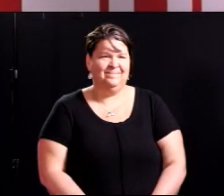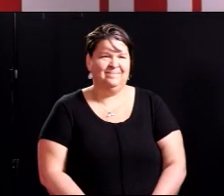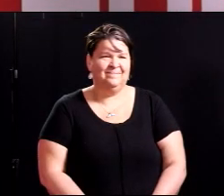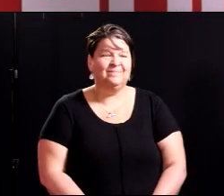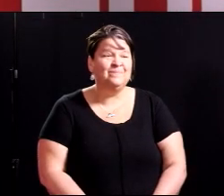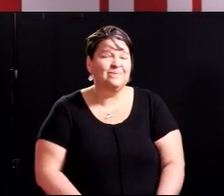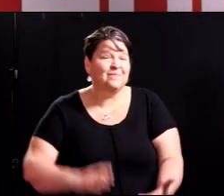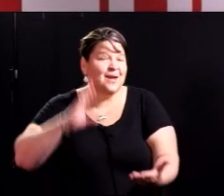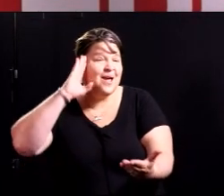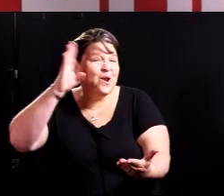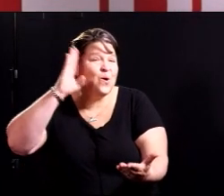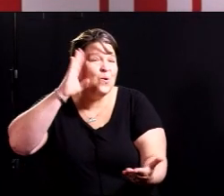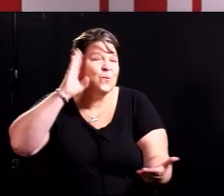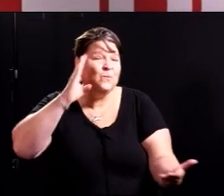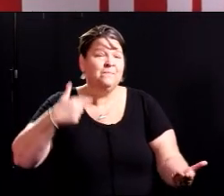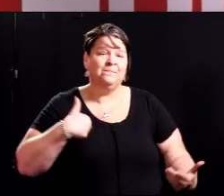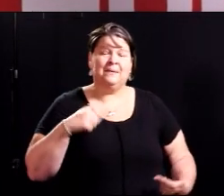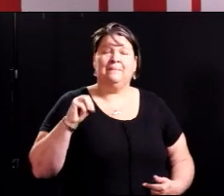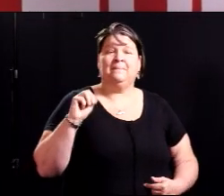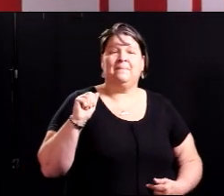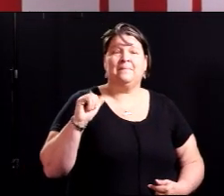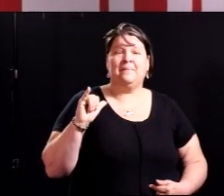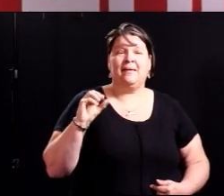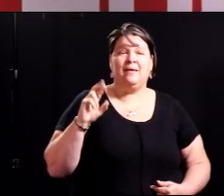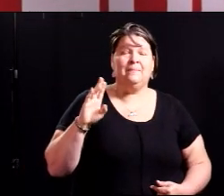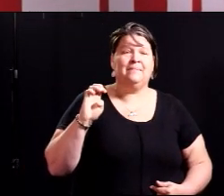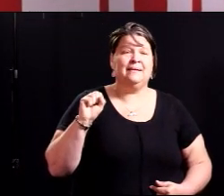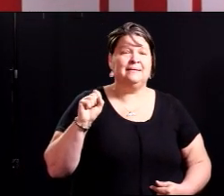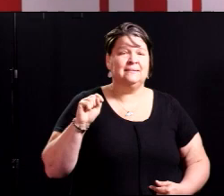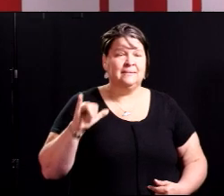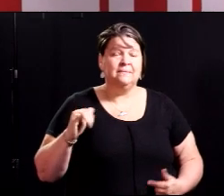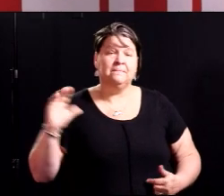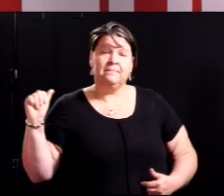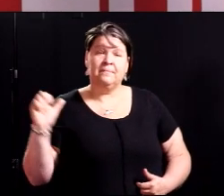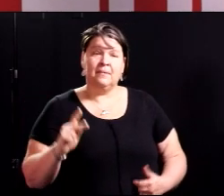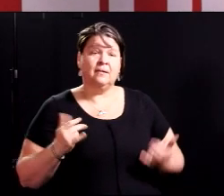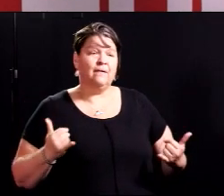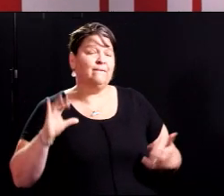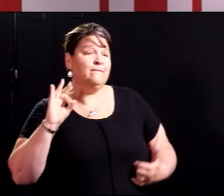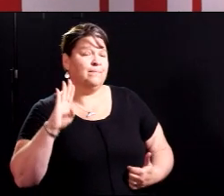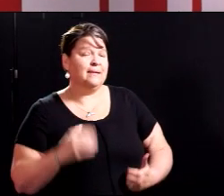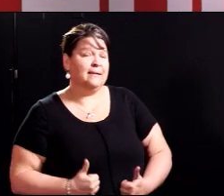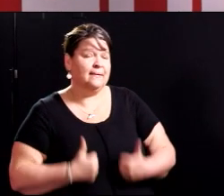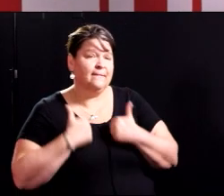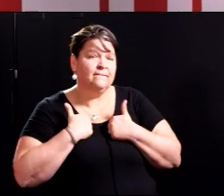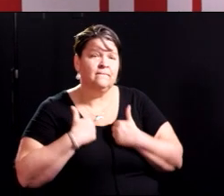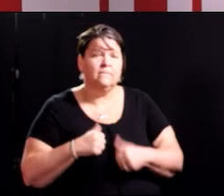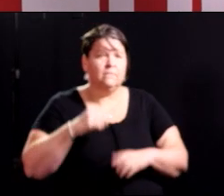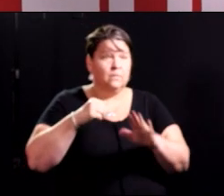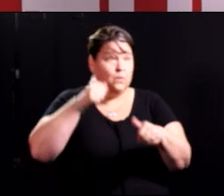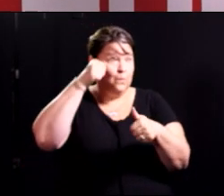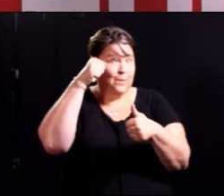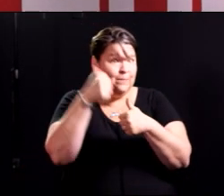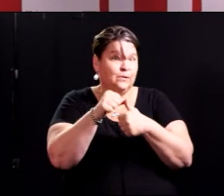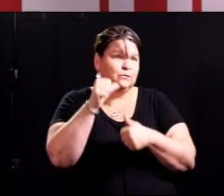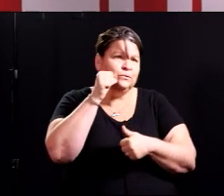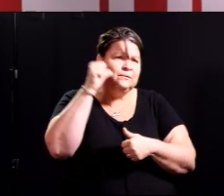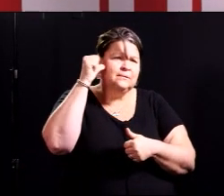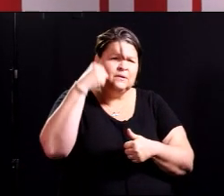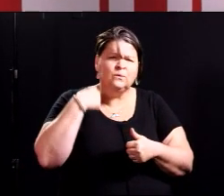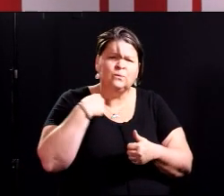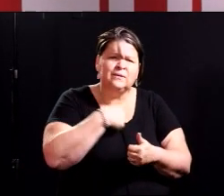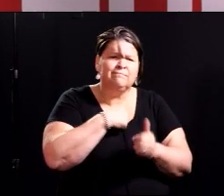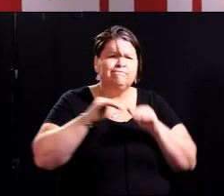Hi, everybody. It's Mayor Betsy back with you tonight for our Facebook Live. Remember, yesterday we reminded you that we were taping these a